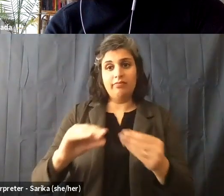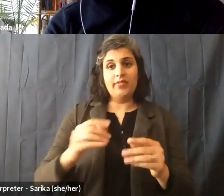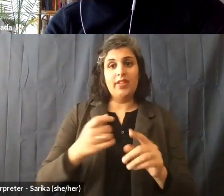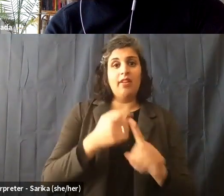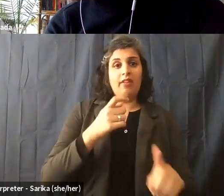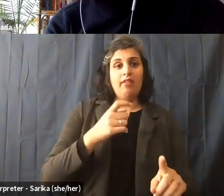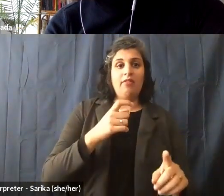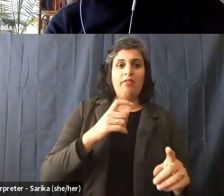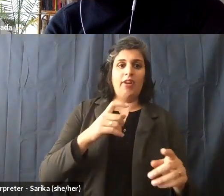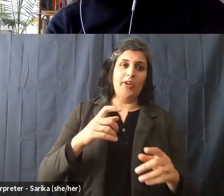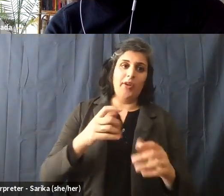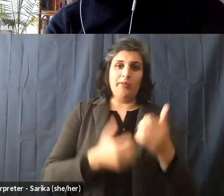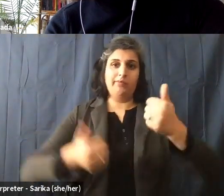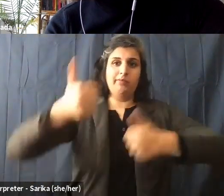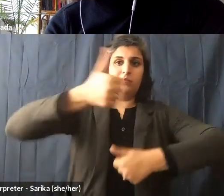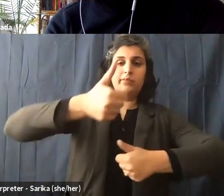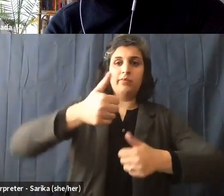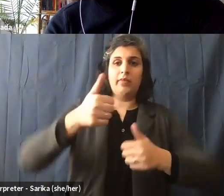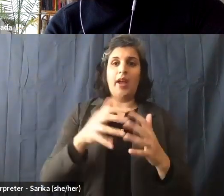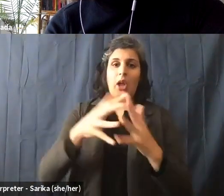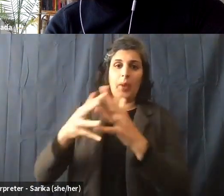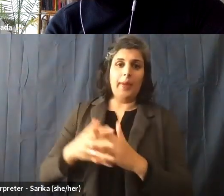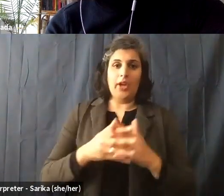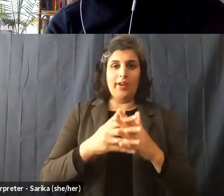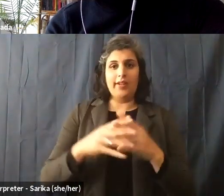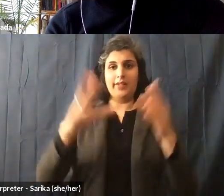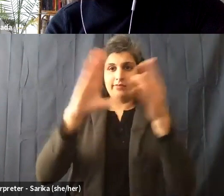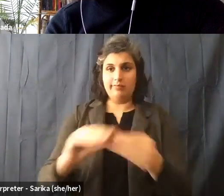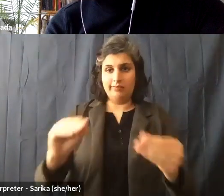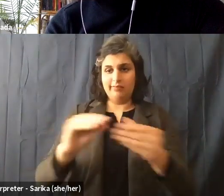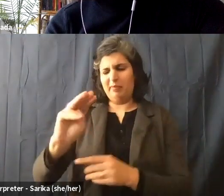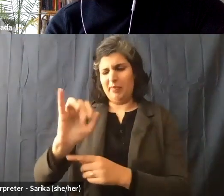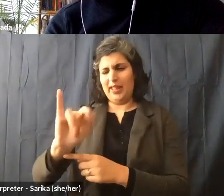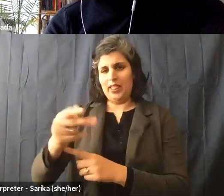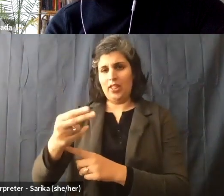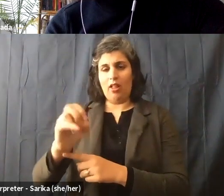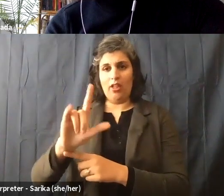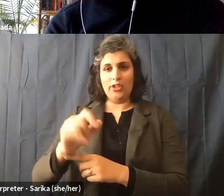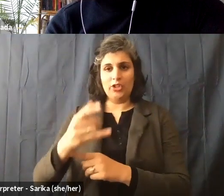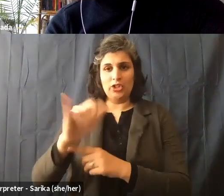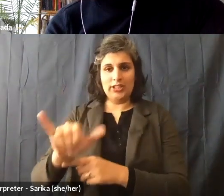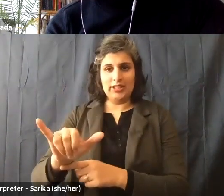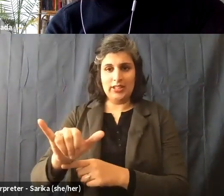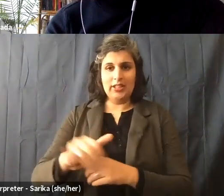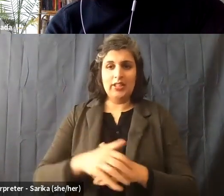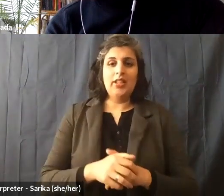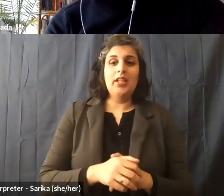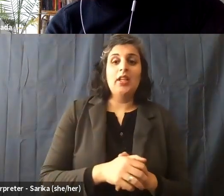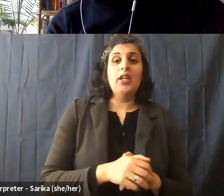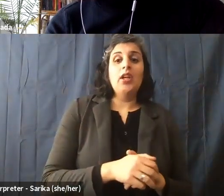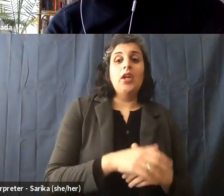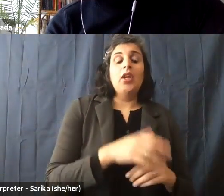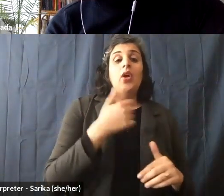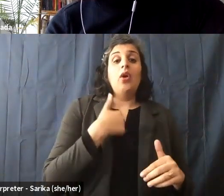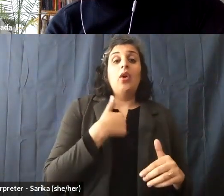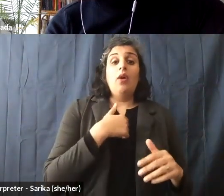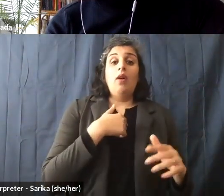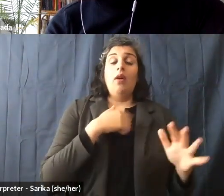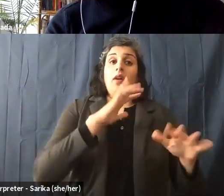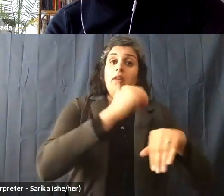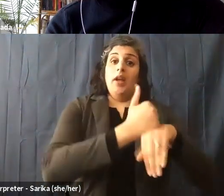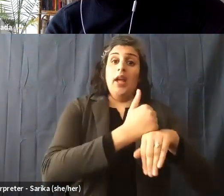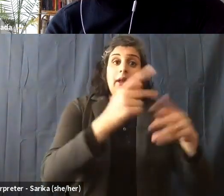mythology. So by continually mining and recontextualizing the film, we are creating space for counter